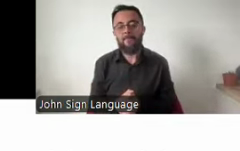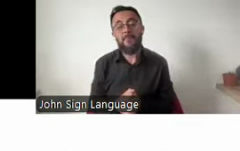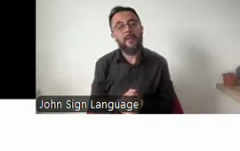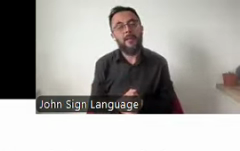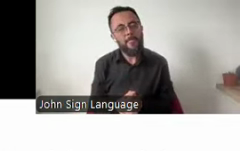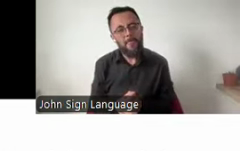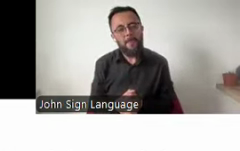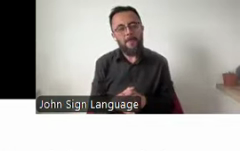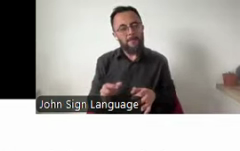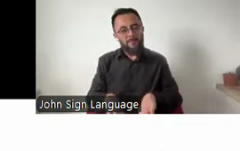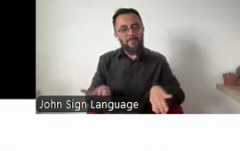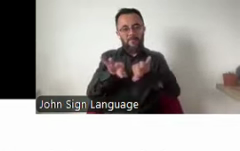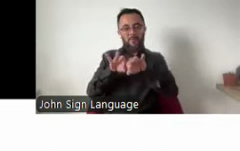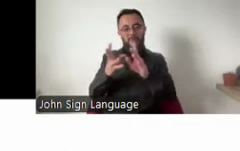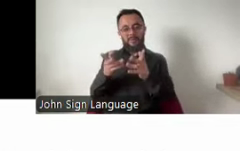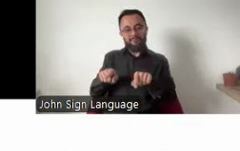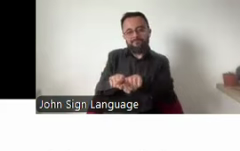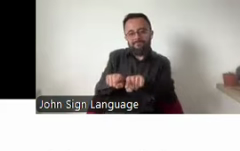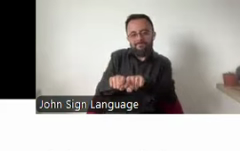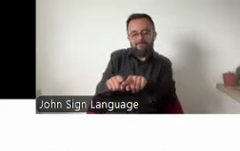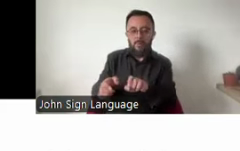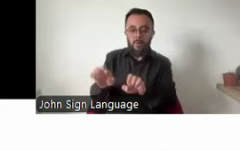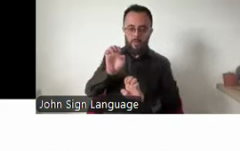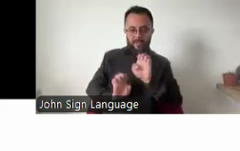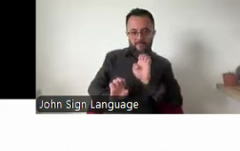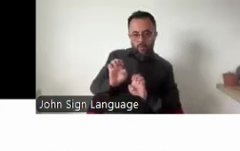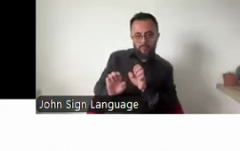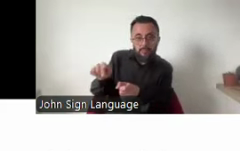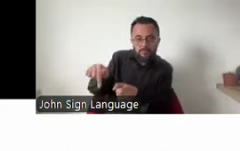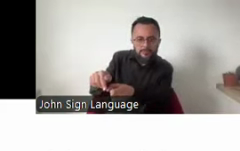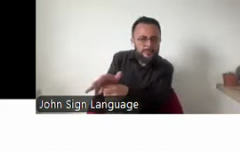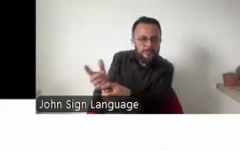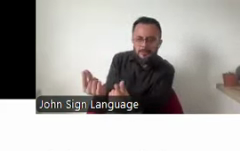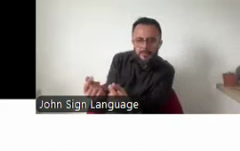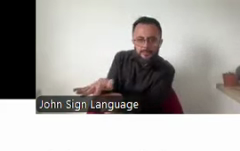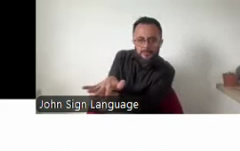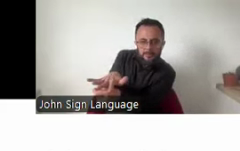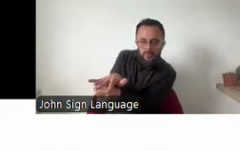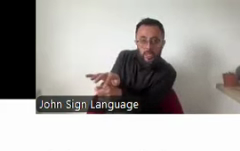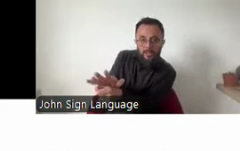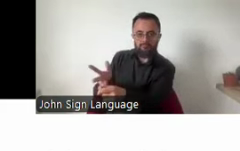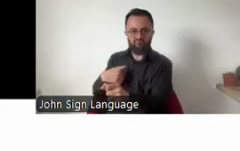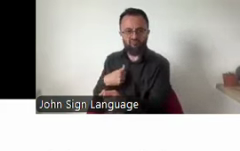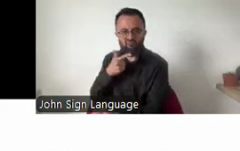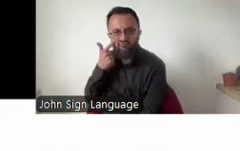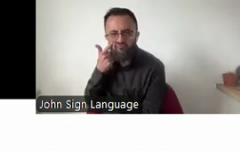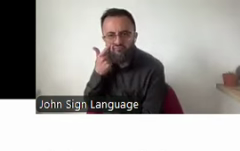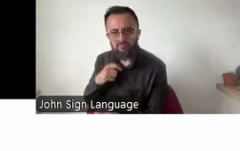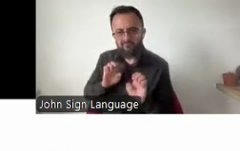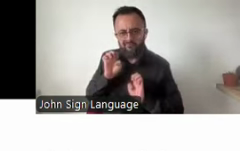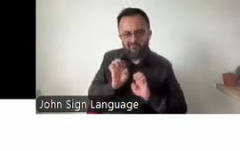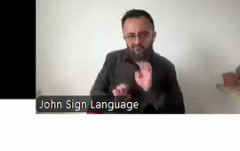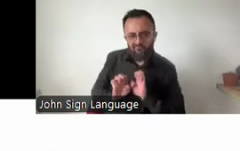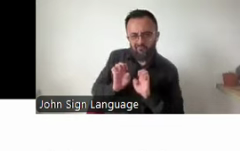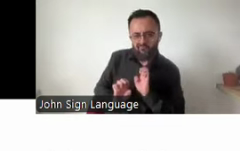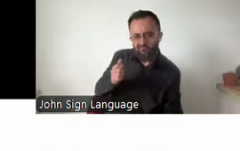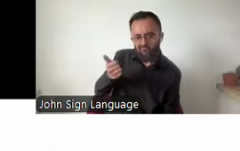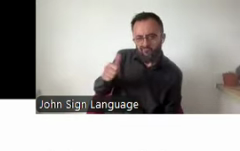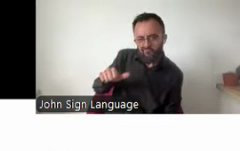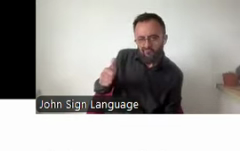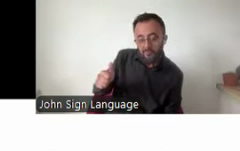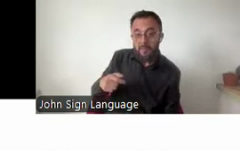So here, it's a lot of different steps that we take on. We do some research, trying to